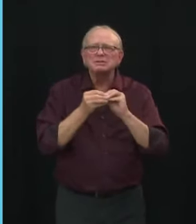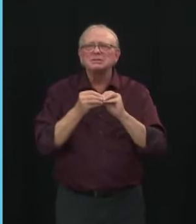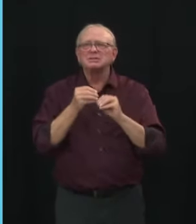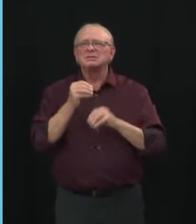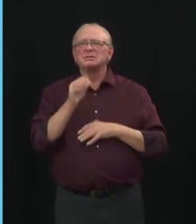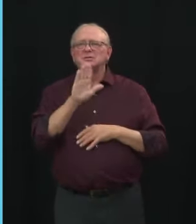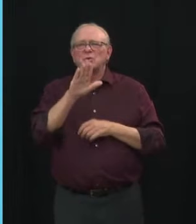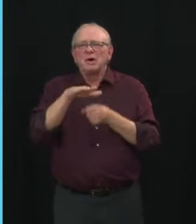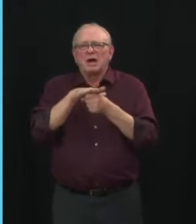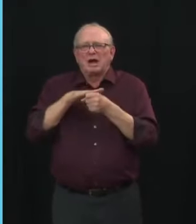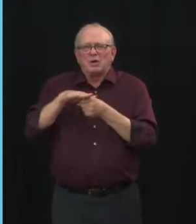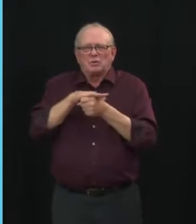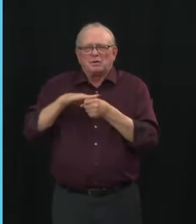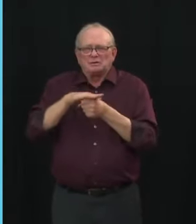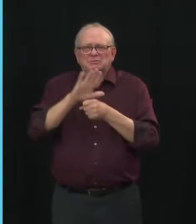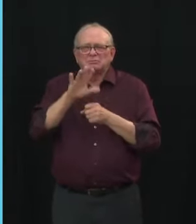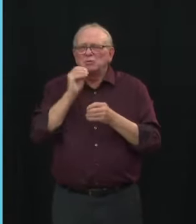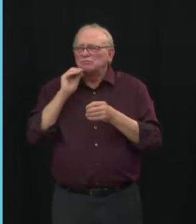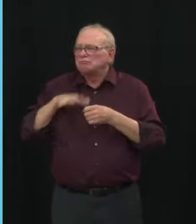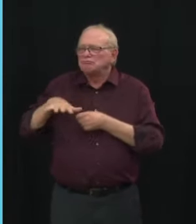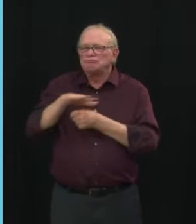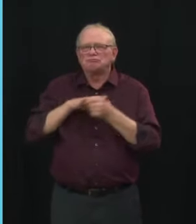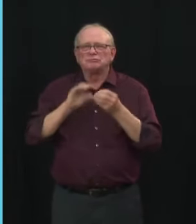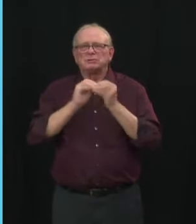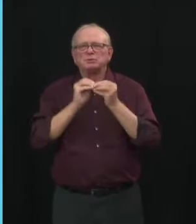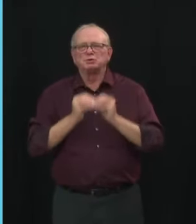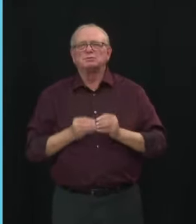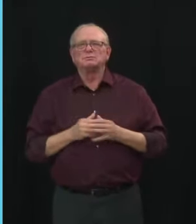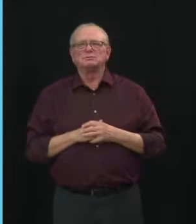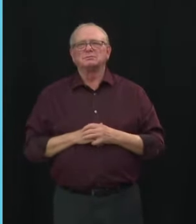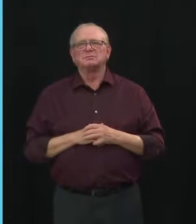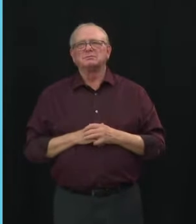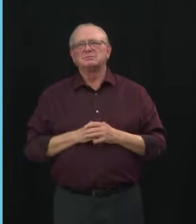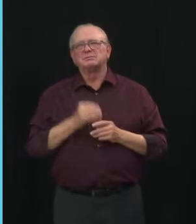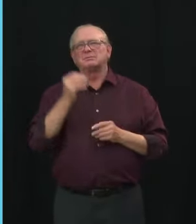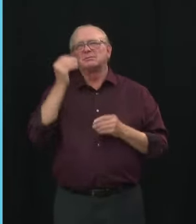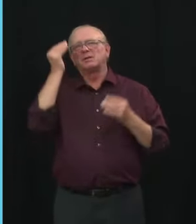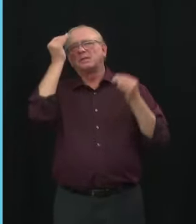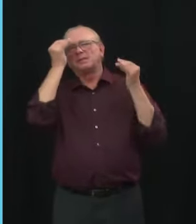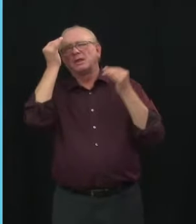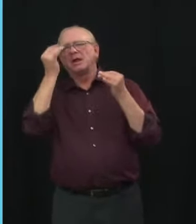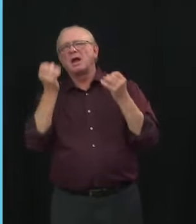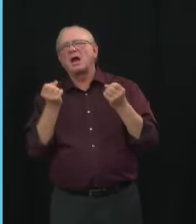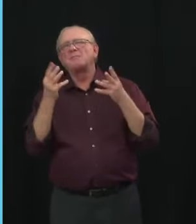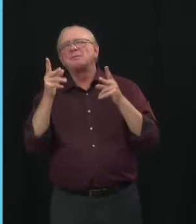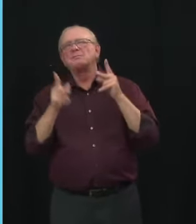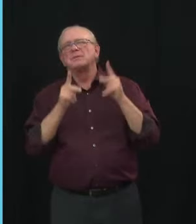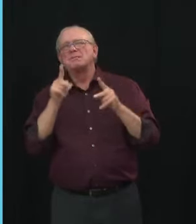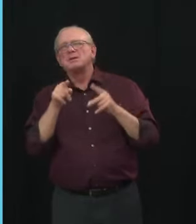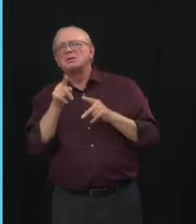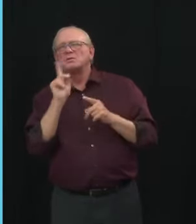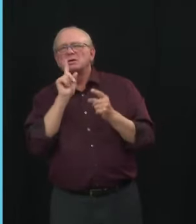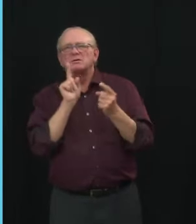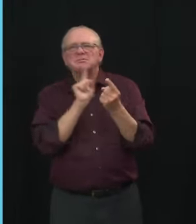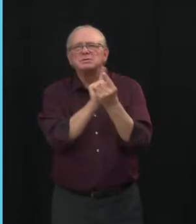like. You can also consider how many people you will be around and what their exposure risks might be as a guide to the kinds of precautions